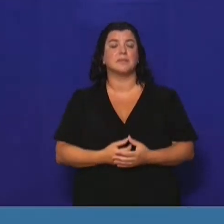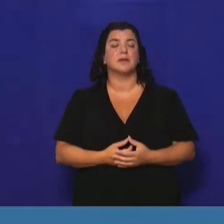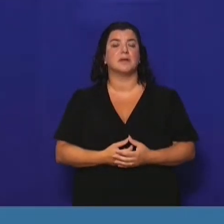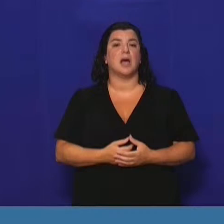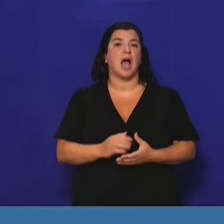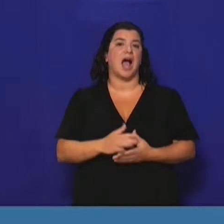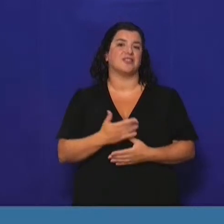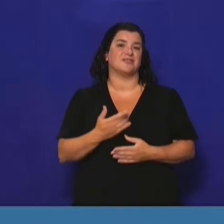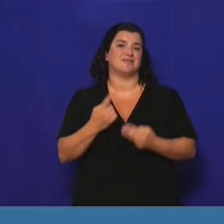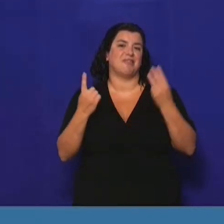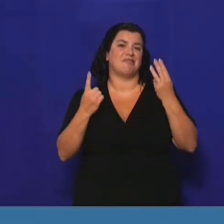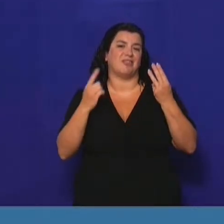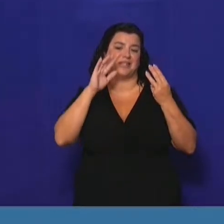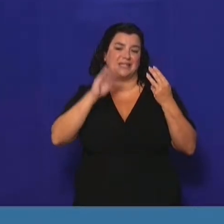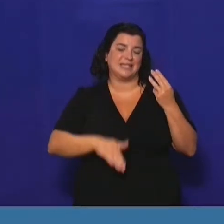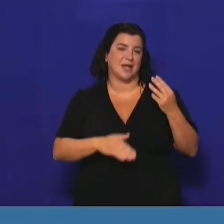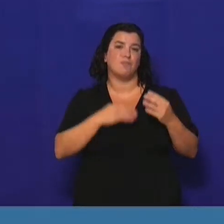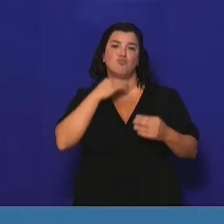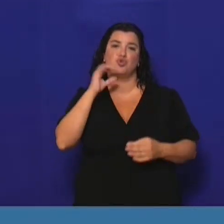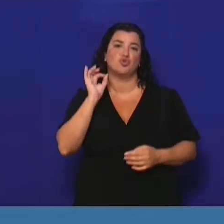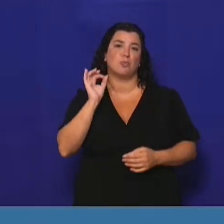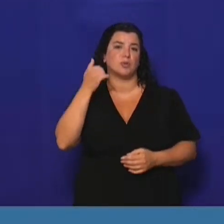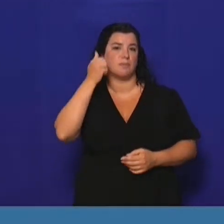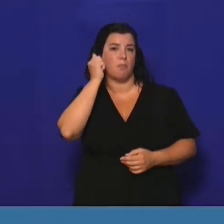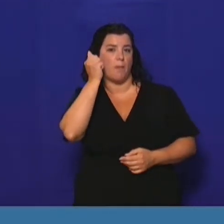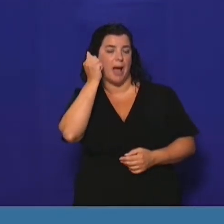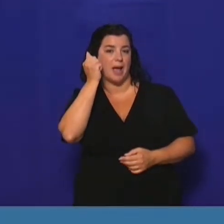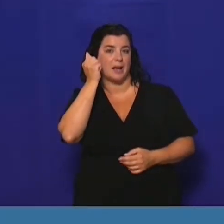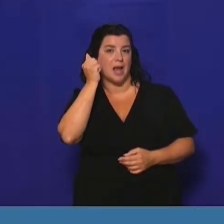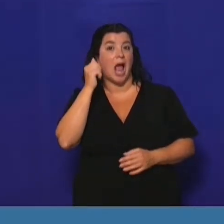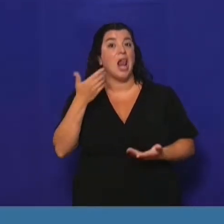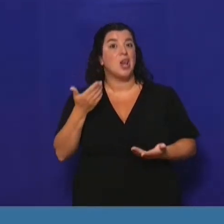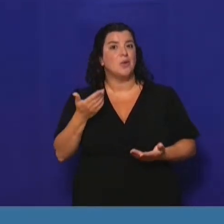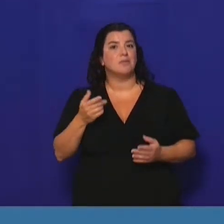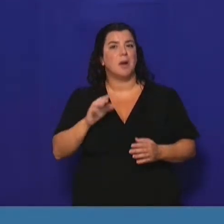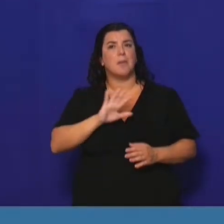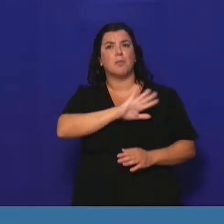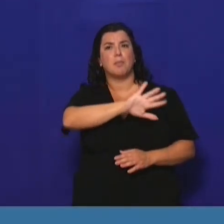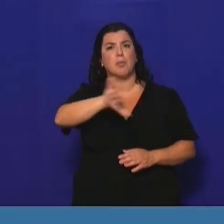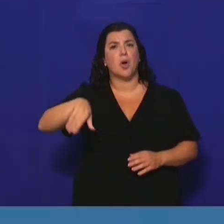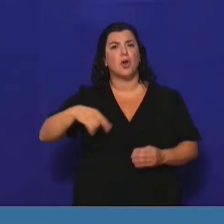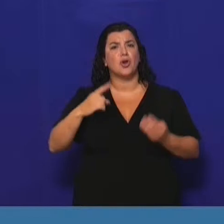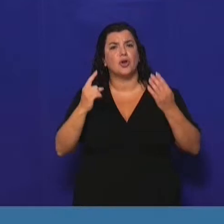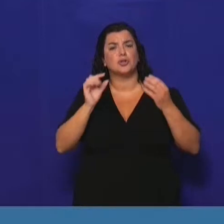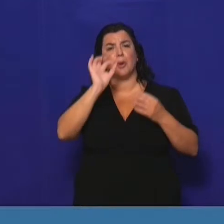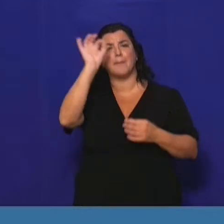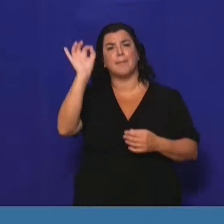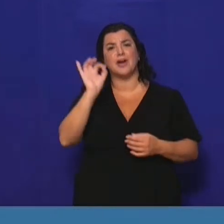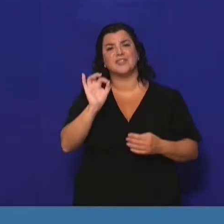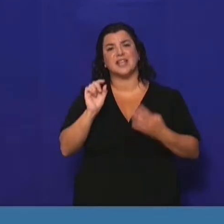għall-użu tal-mobiles hija ta' kważi 14%. Li hija propju jekk tħares lejn